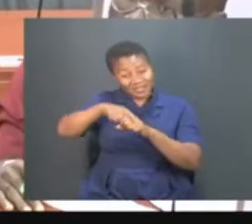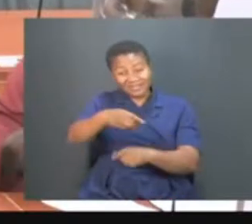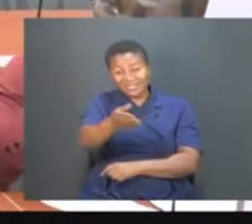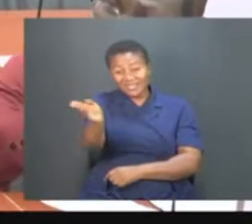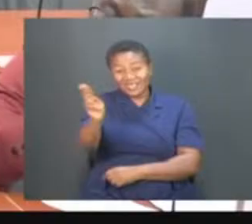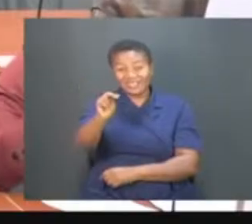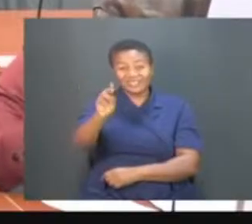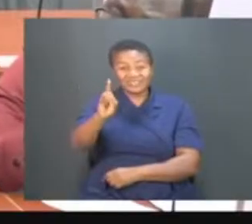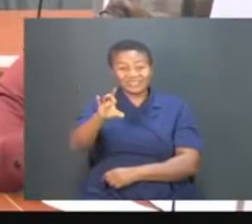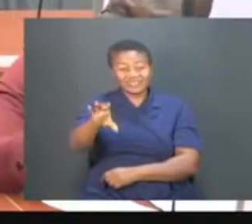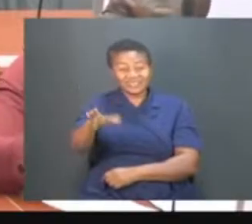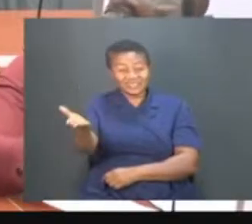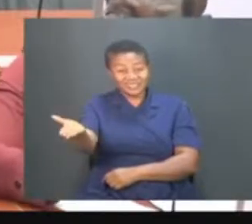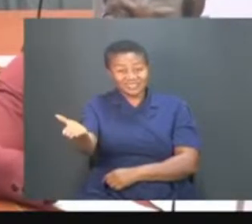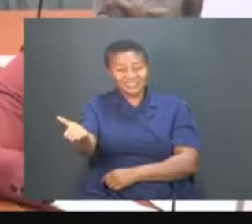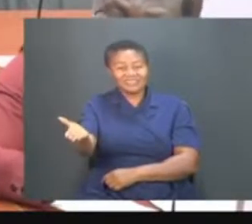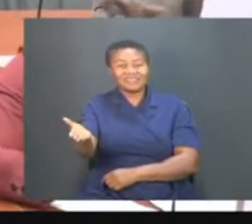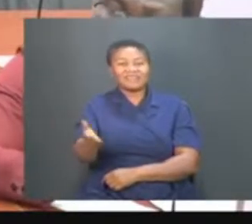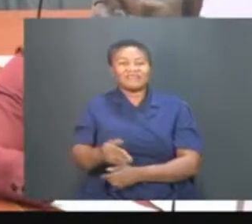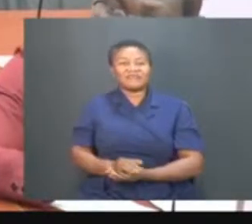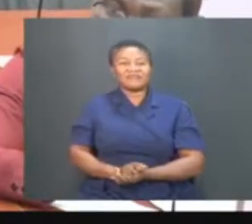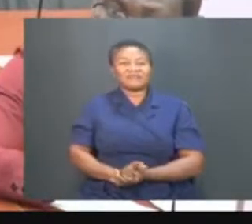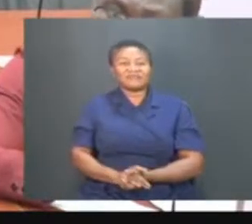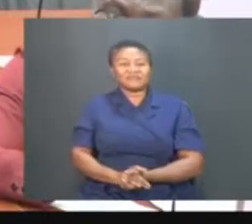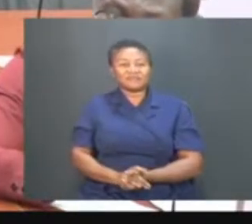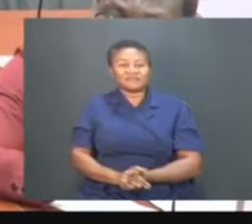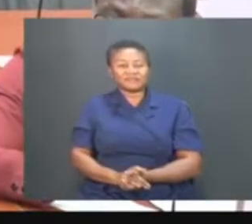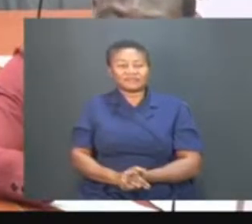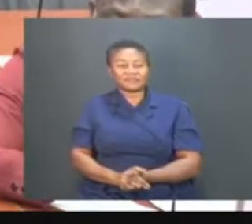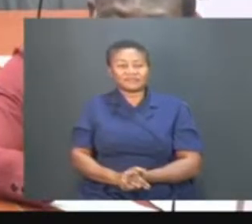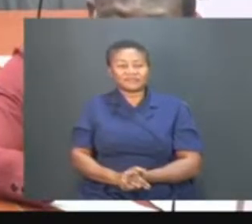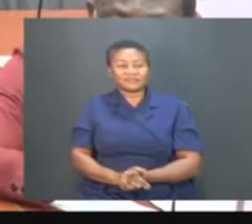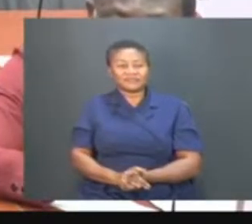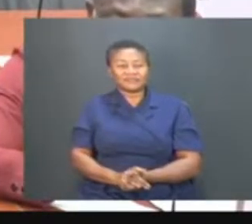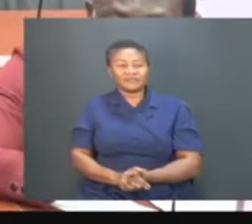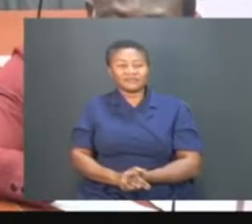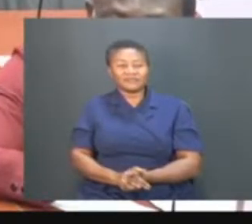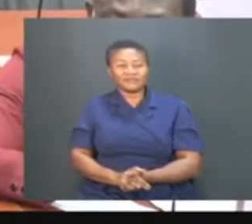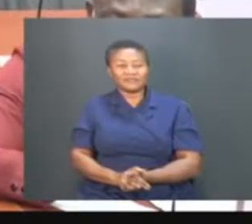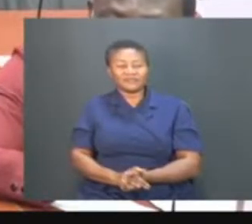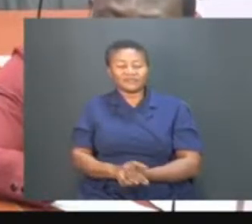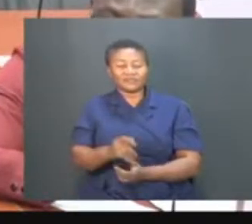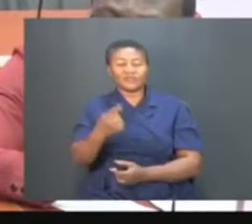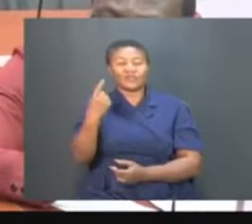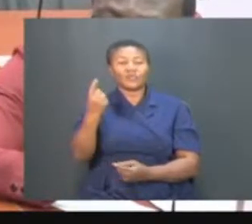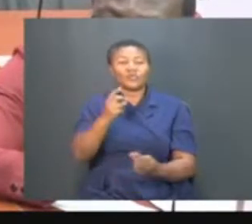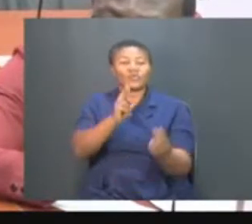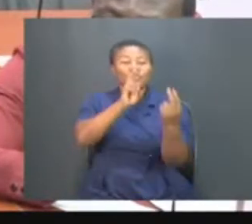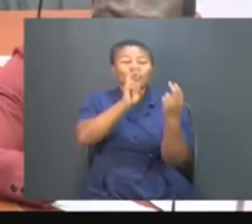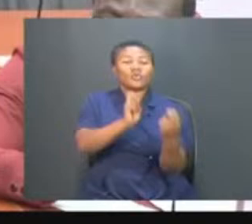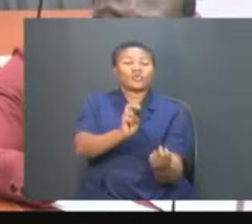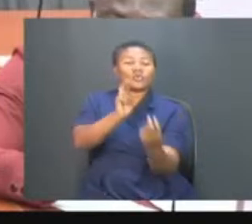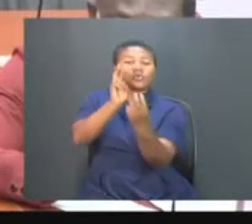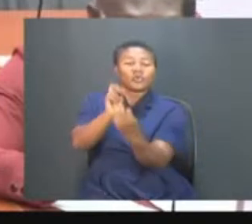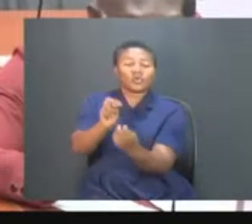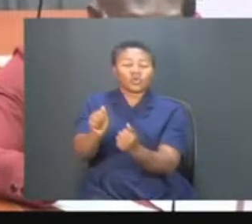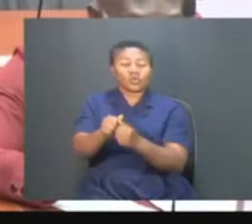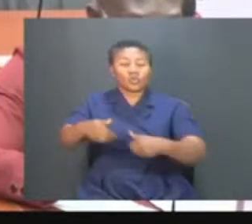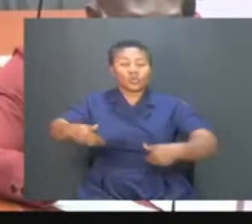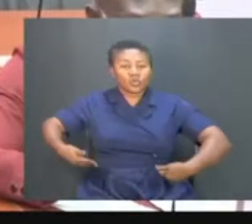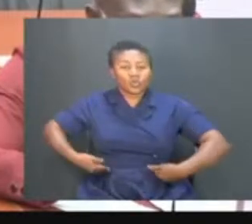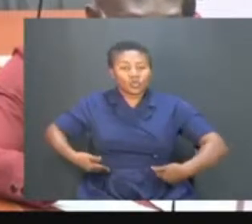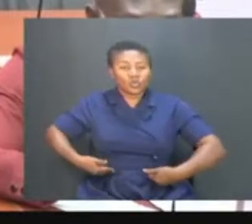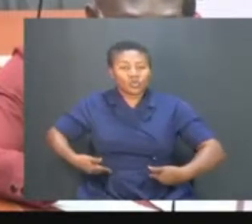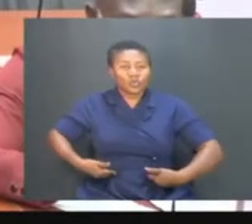brothers from the NDC are constantly engaged in the use of